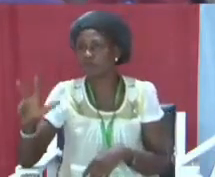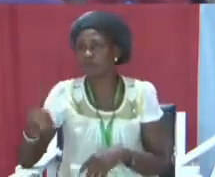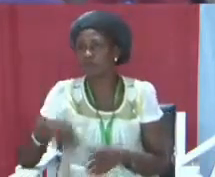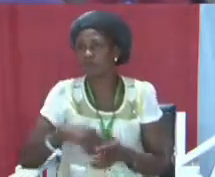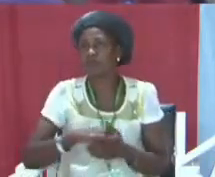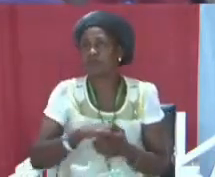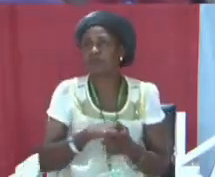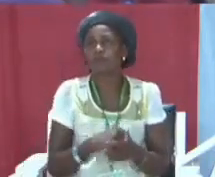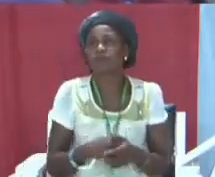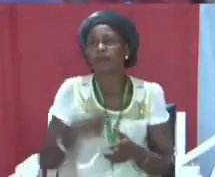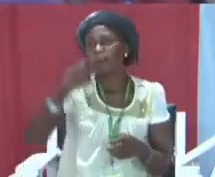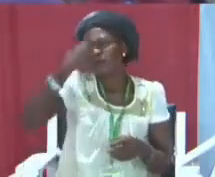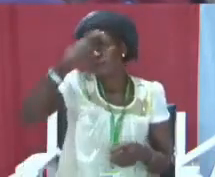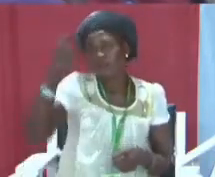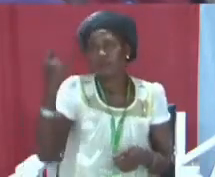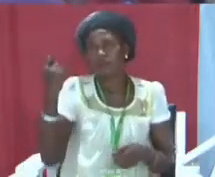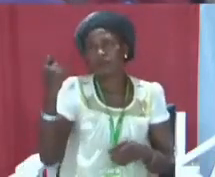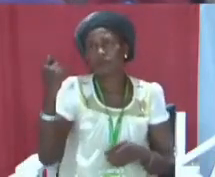23.